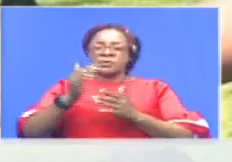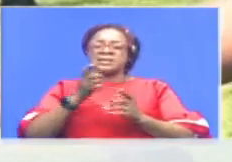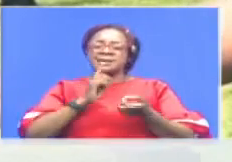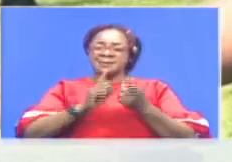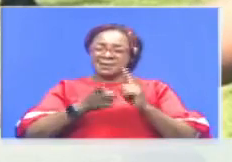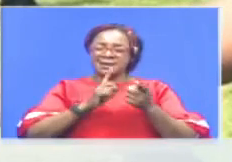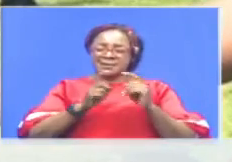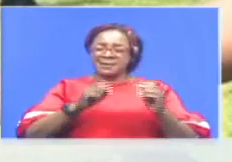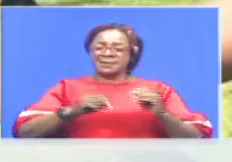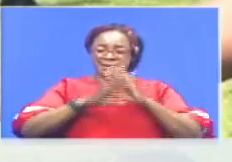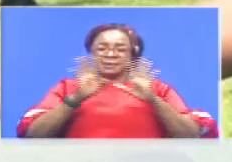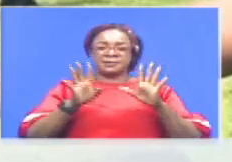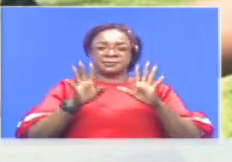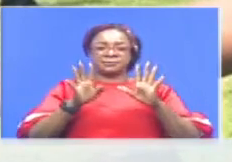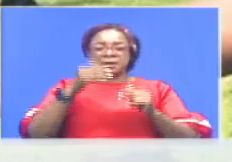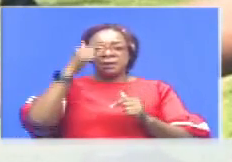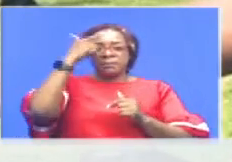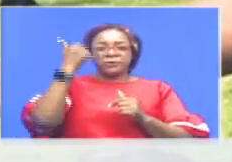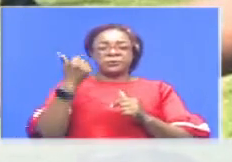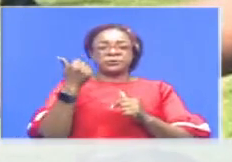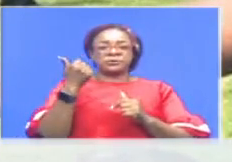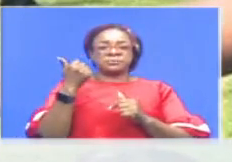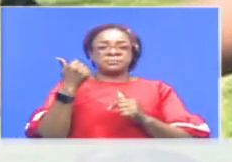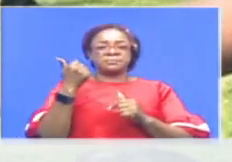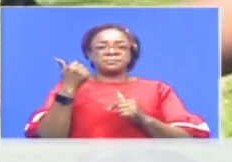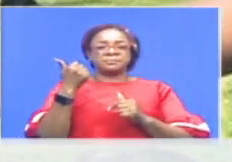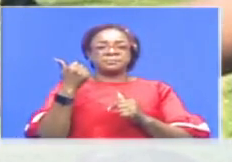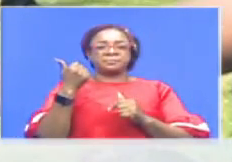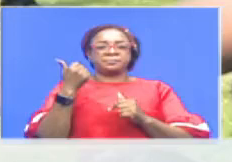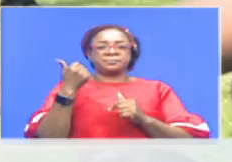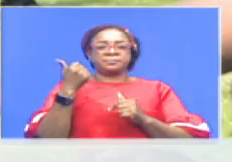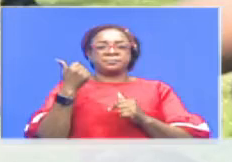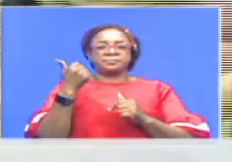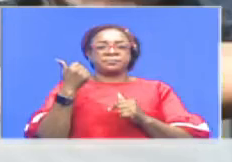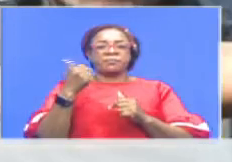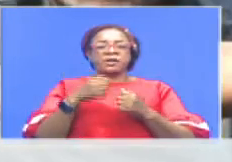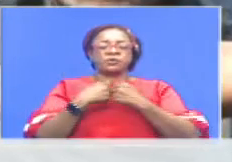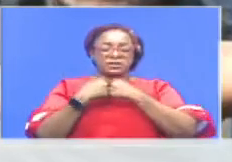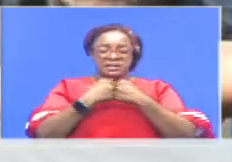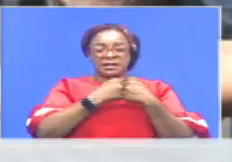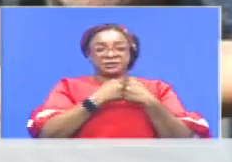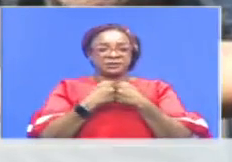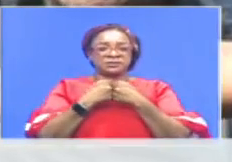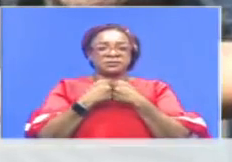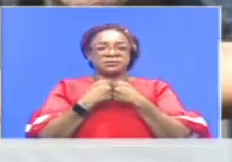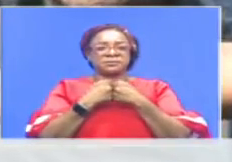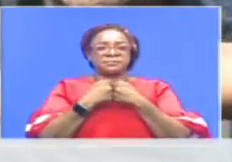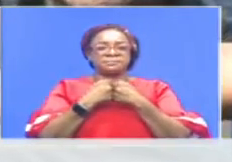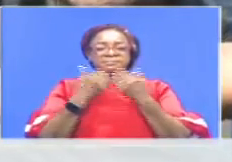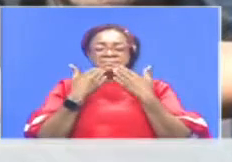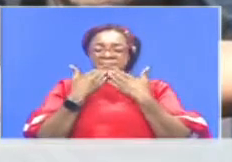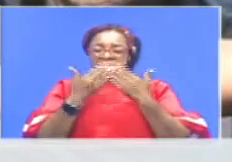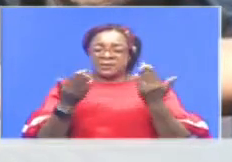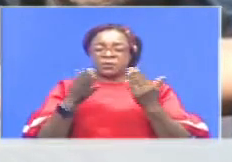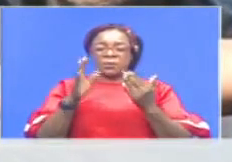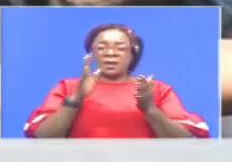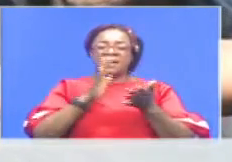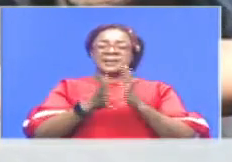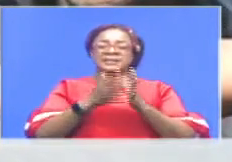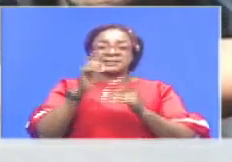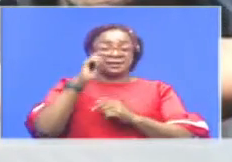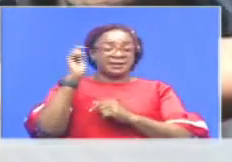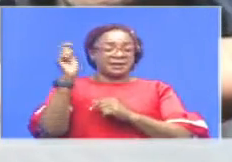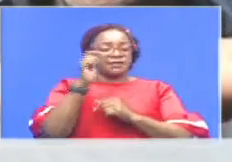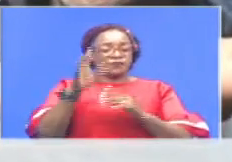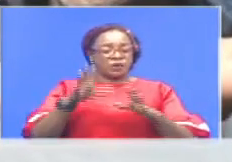yenyewe. Maana ya ile tunaweza ita very challenging. Na nataka nishukuru Athletics Kenya kwa kubali